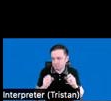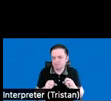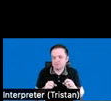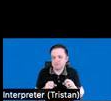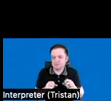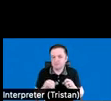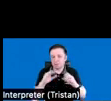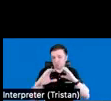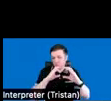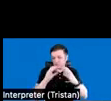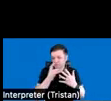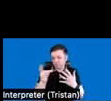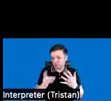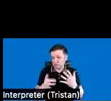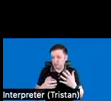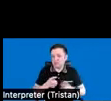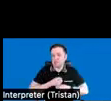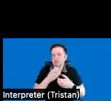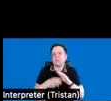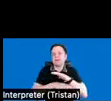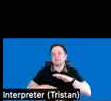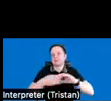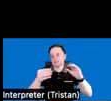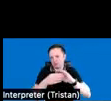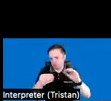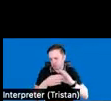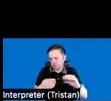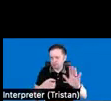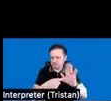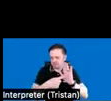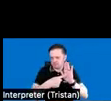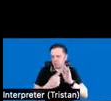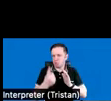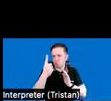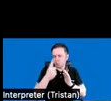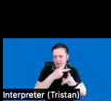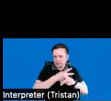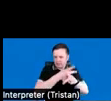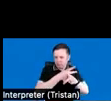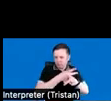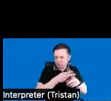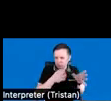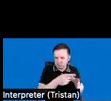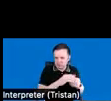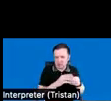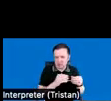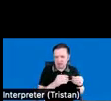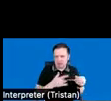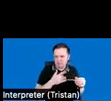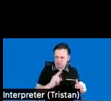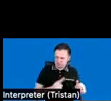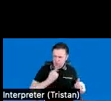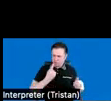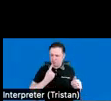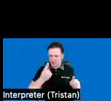choices to expressing basic messages. To illustrate, one caregiver said, how insulting to them is it for us